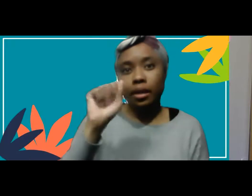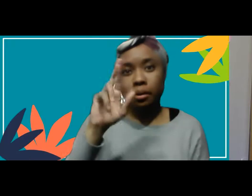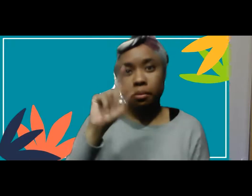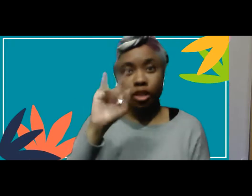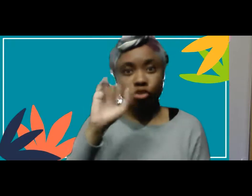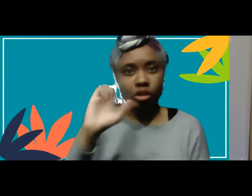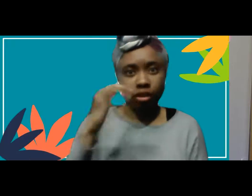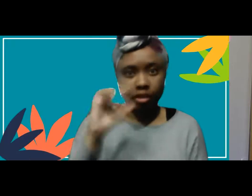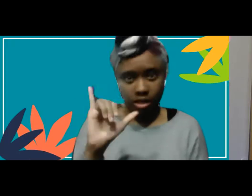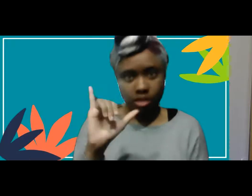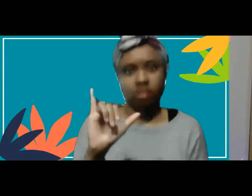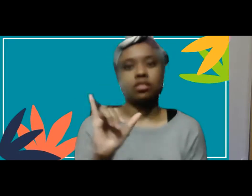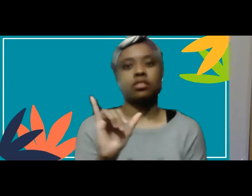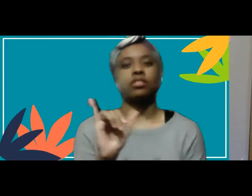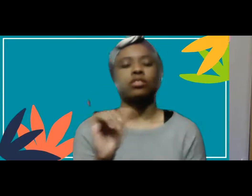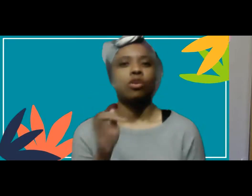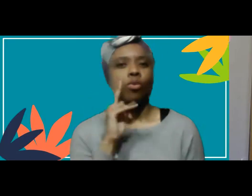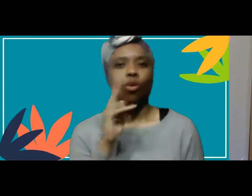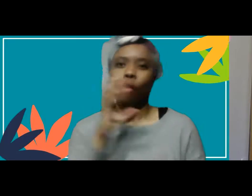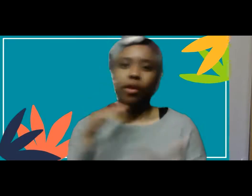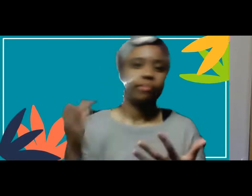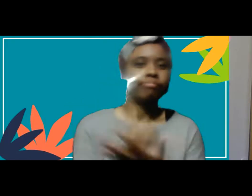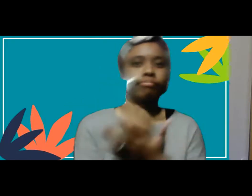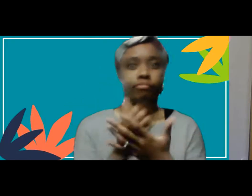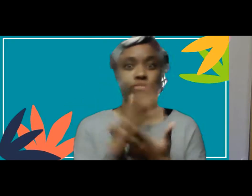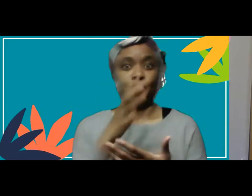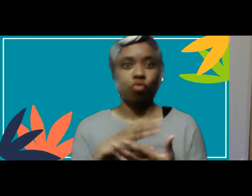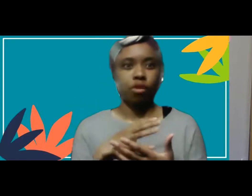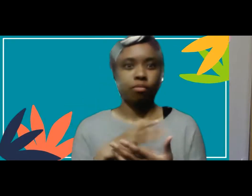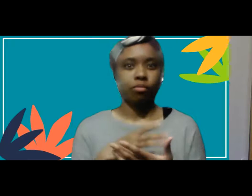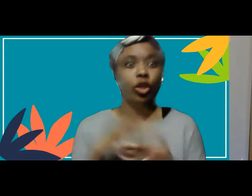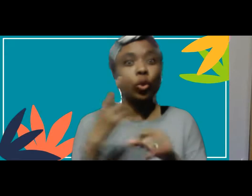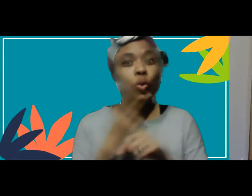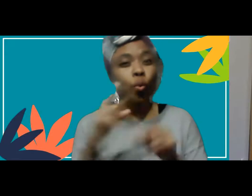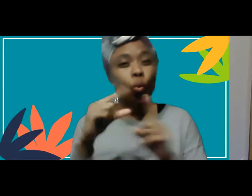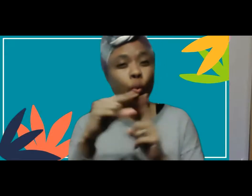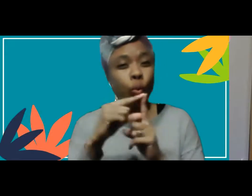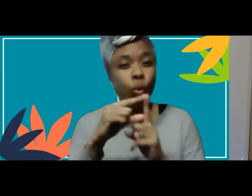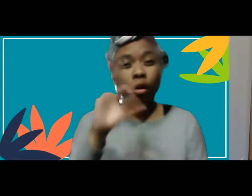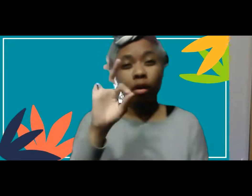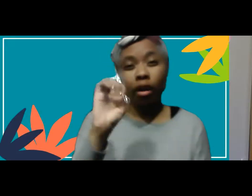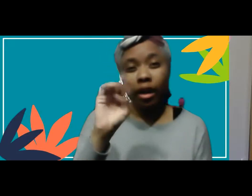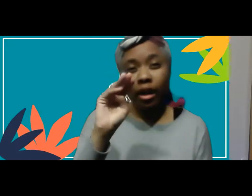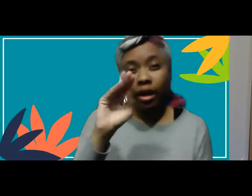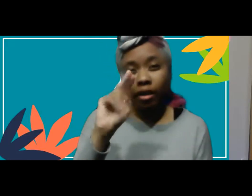reclaim feminism and to use the term feminism, because that's the question I get, like, why